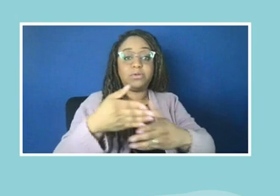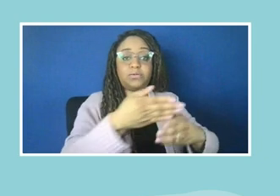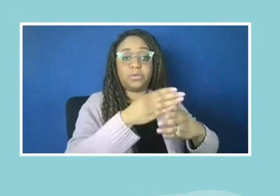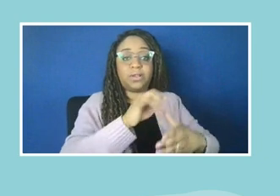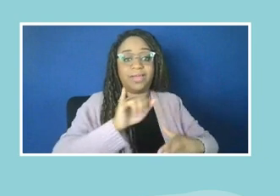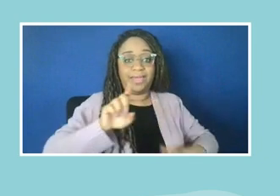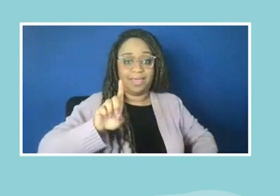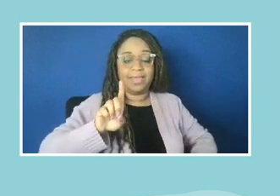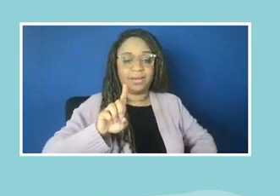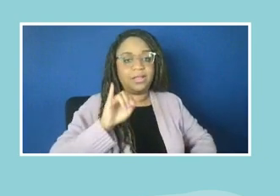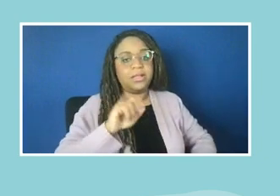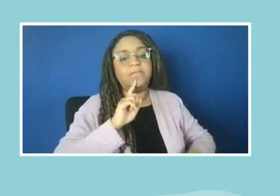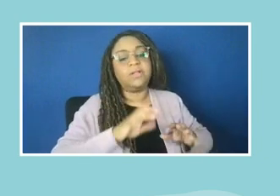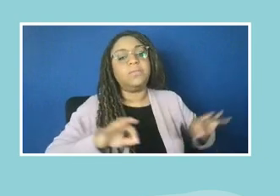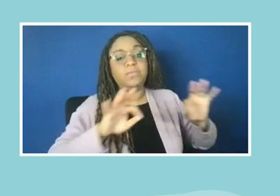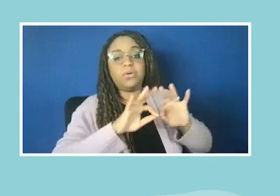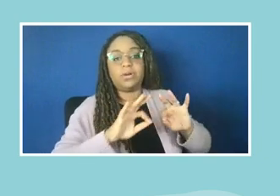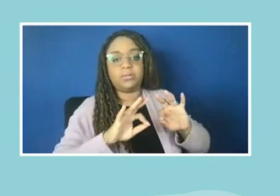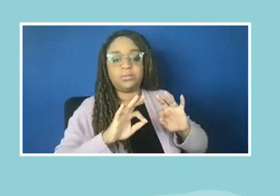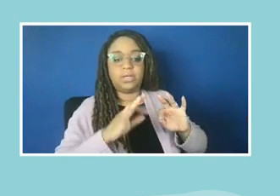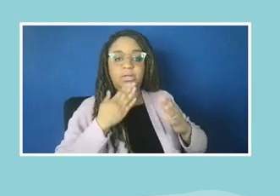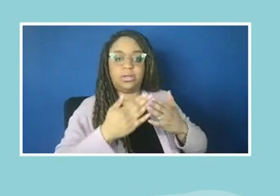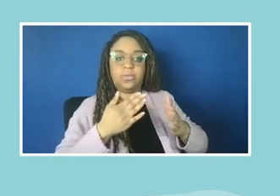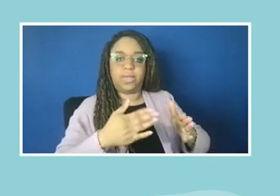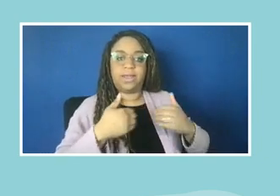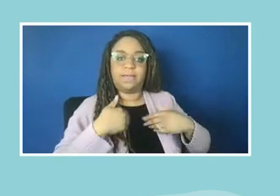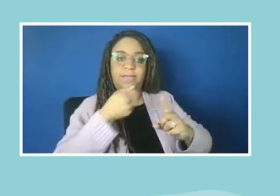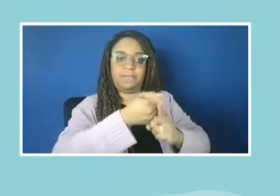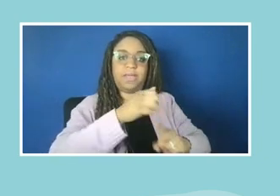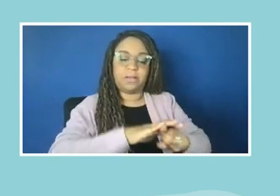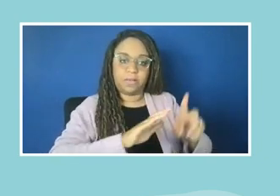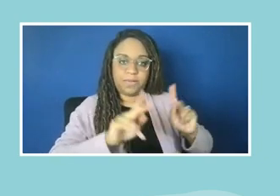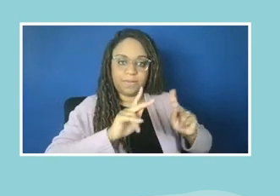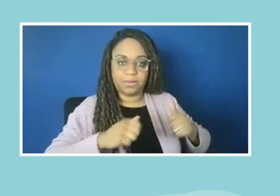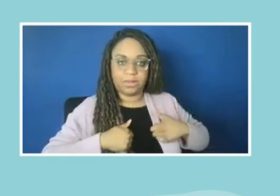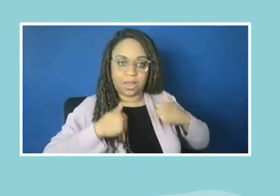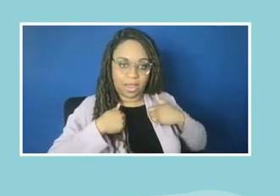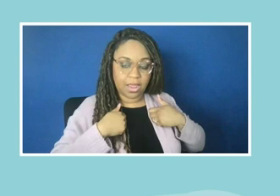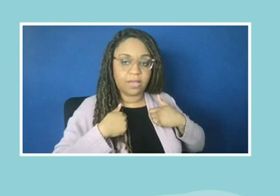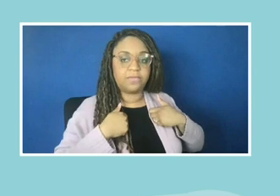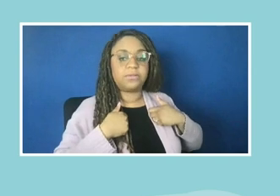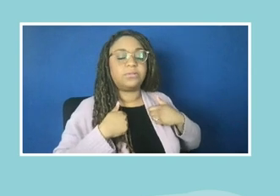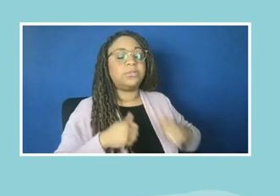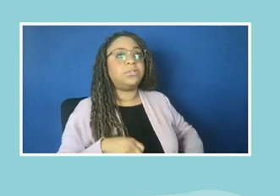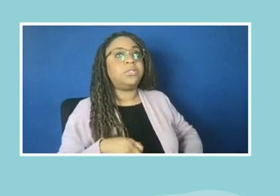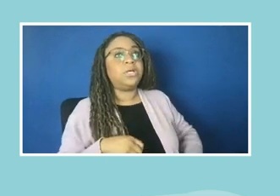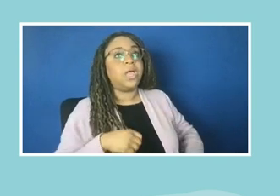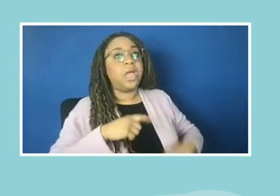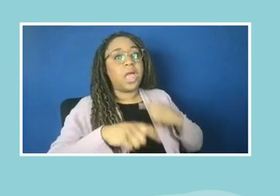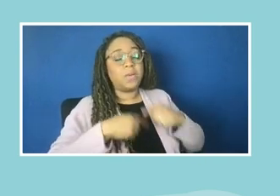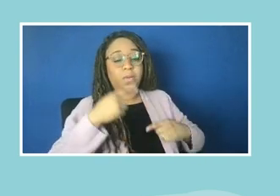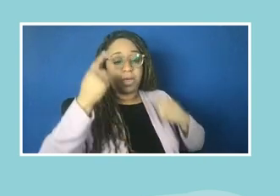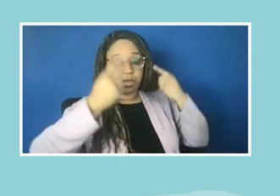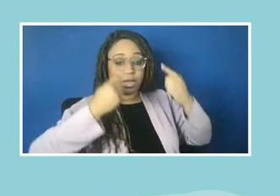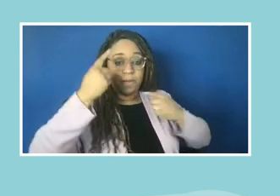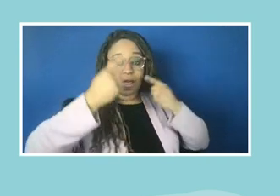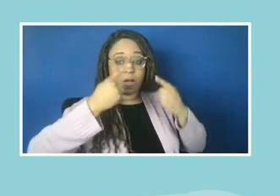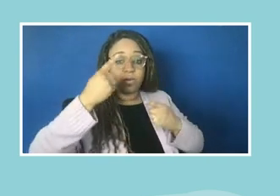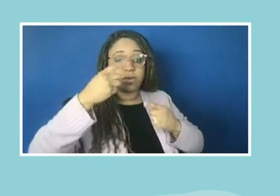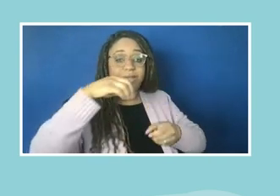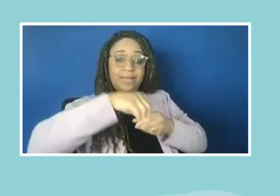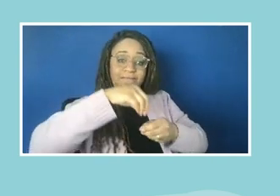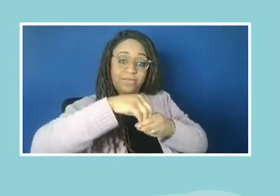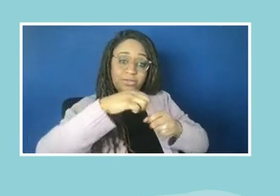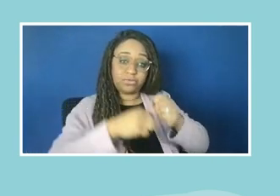on individuals' lives. And when we talk about and think about infrastructure, we're on a call that's built on around